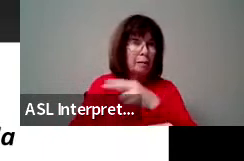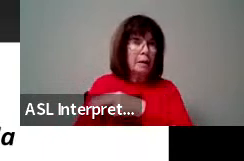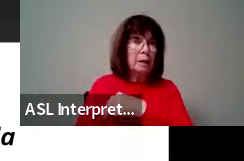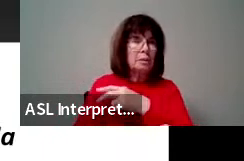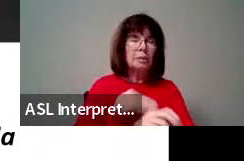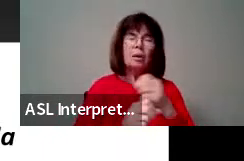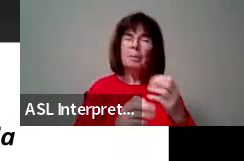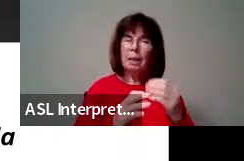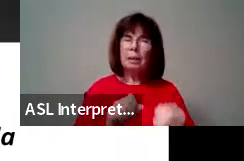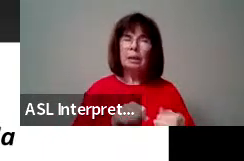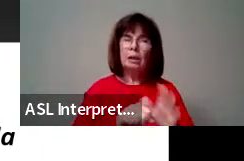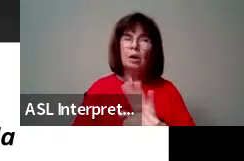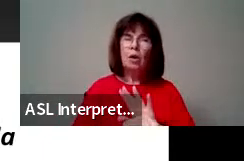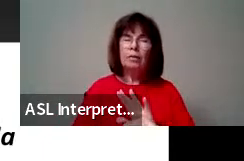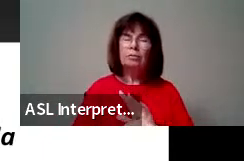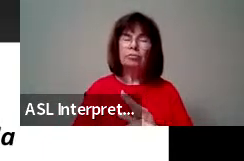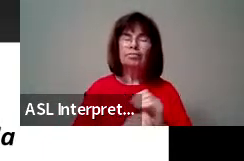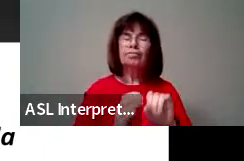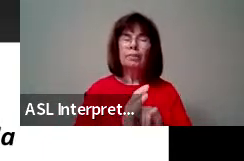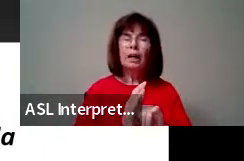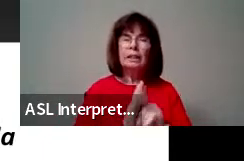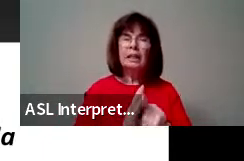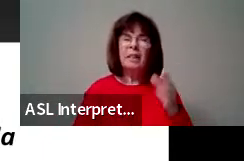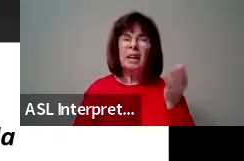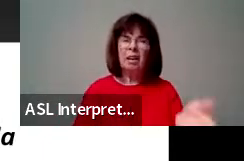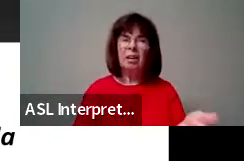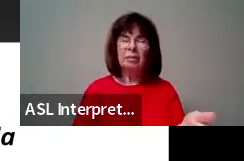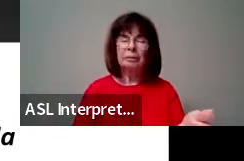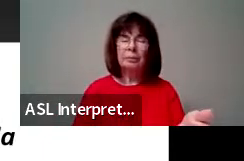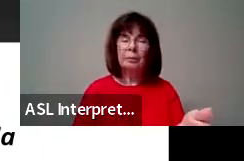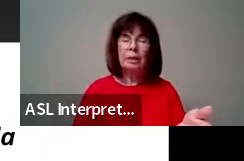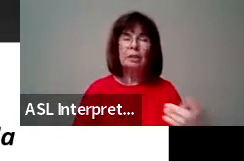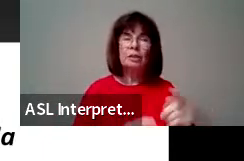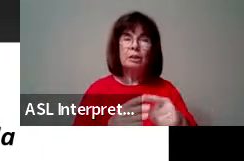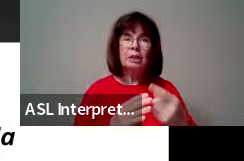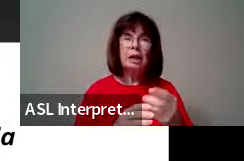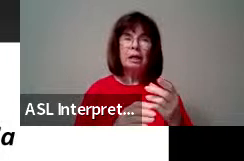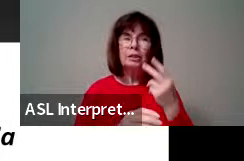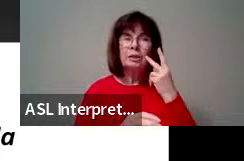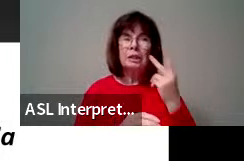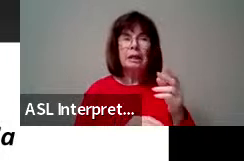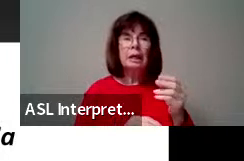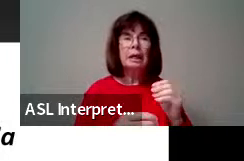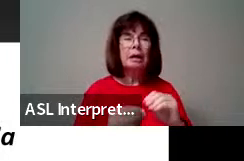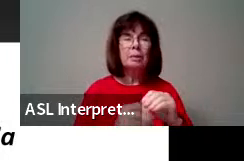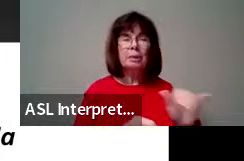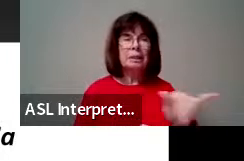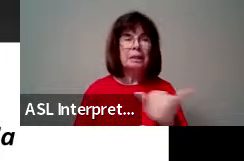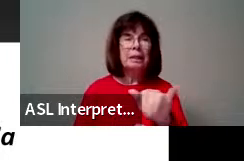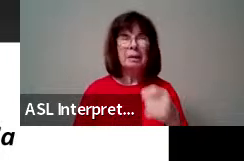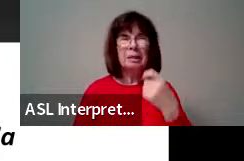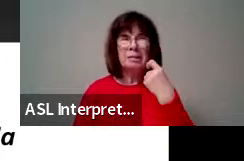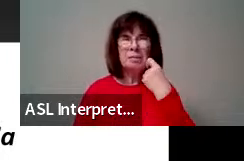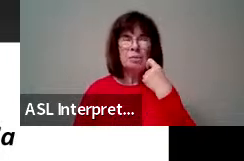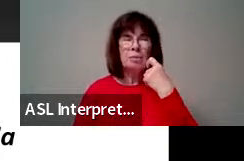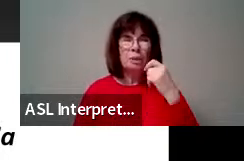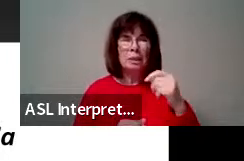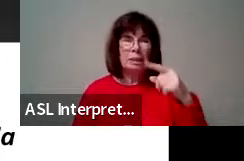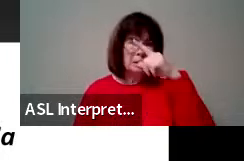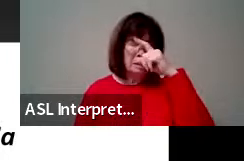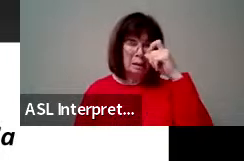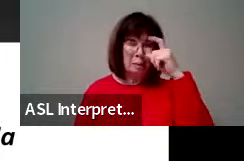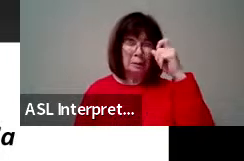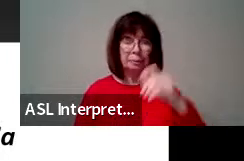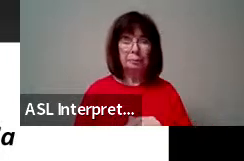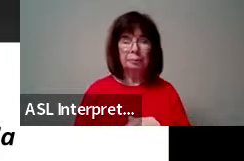identified there. It's and we're getting up to the kind of numbers we saw this summer. The intensive care unit's still not that heavily impacted